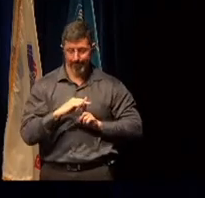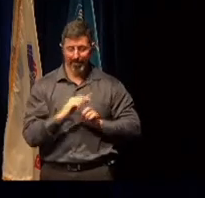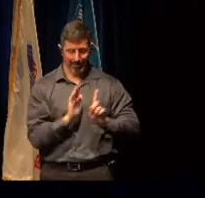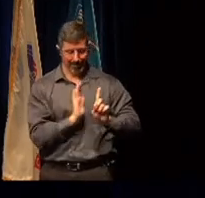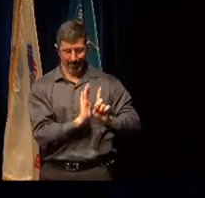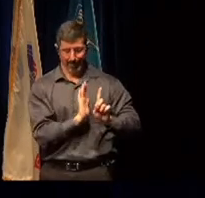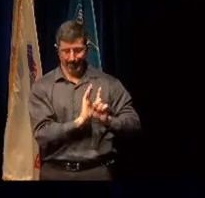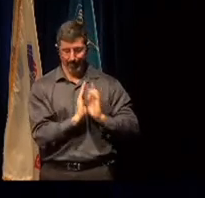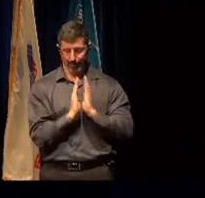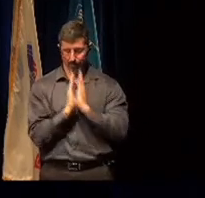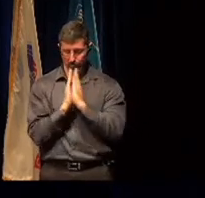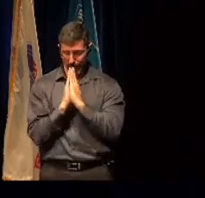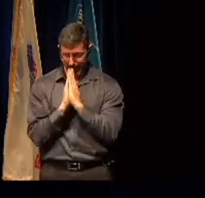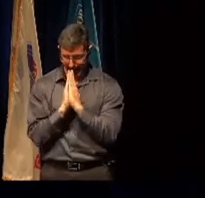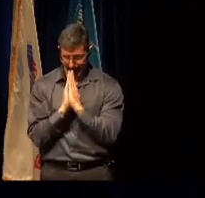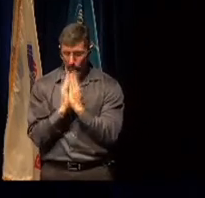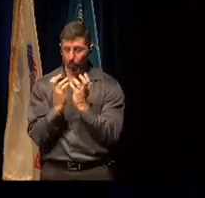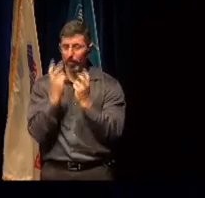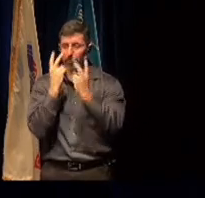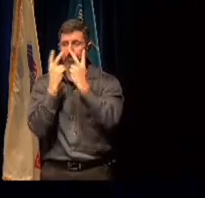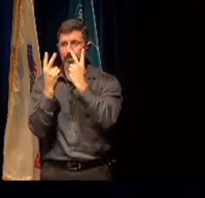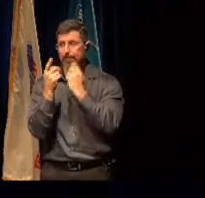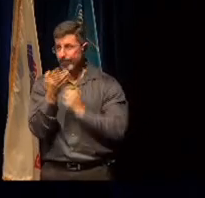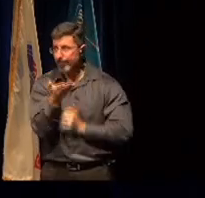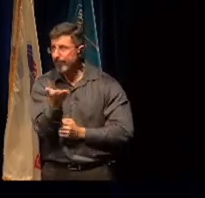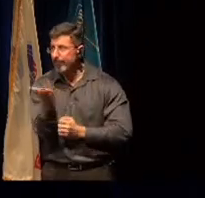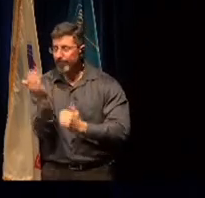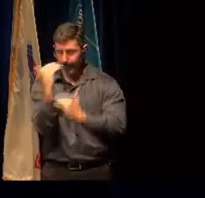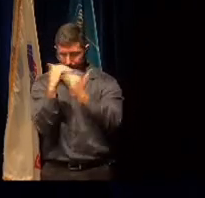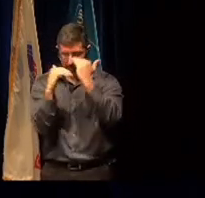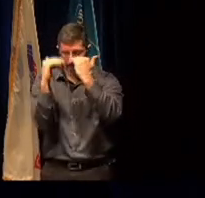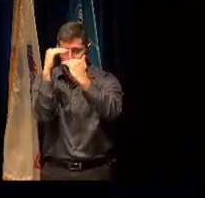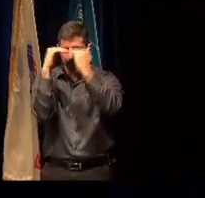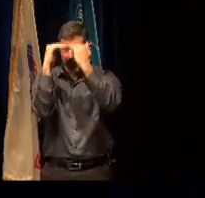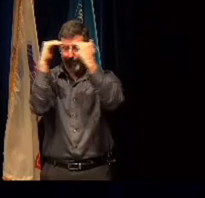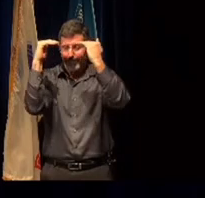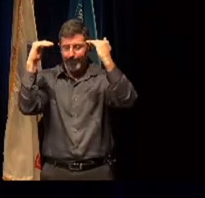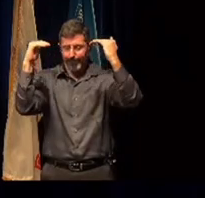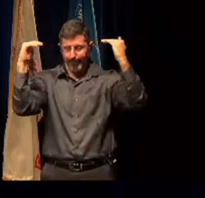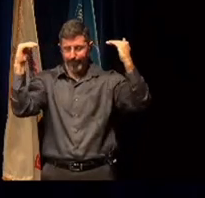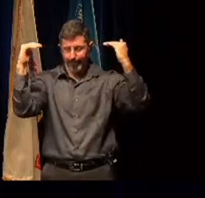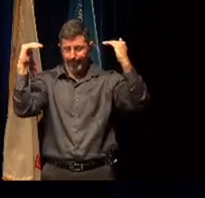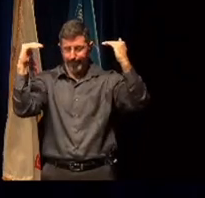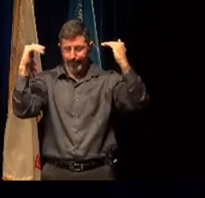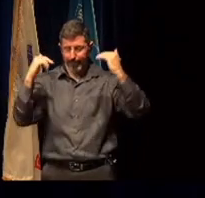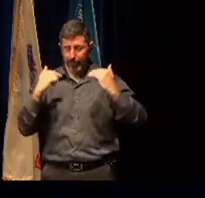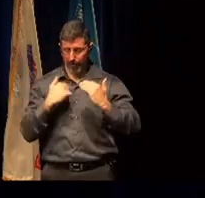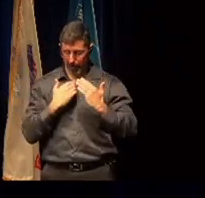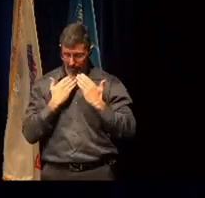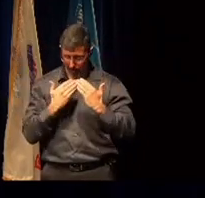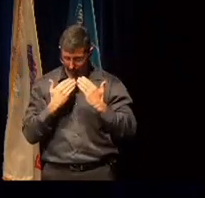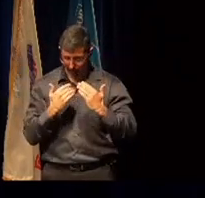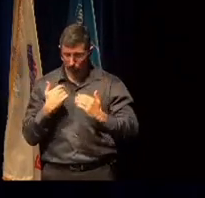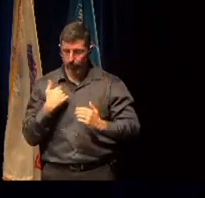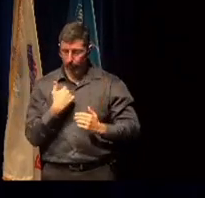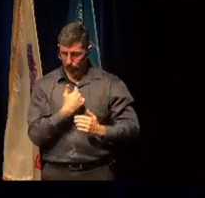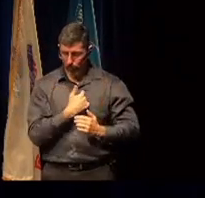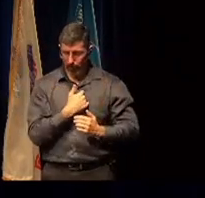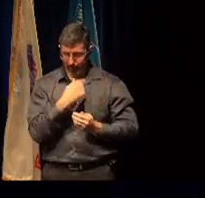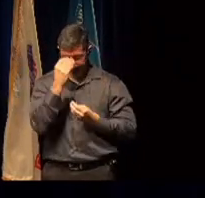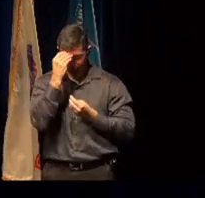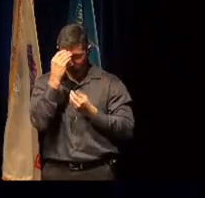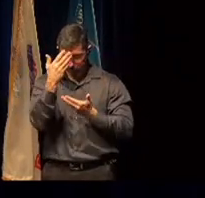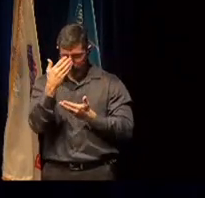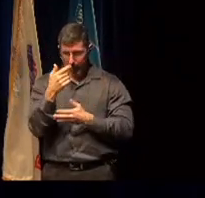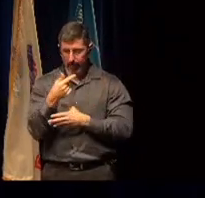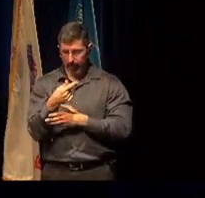prayer. He wants to see you in heaven. So, Lord, I'm thankful that we did what he asked us to do today.